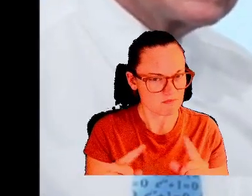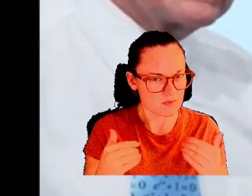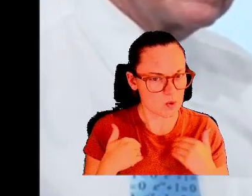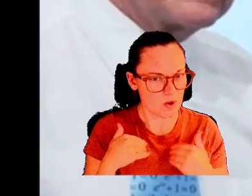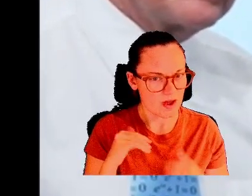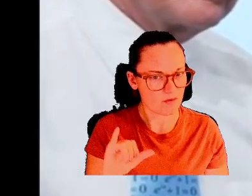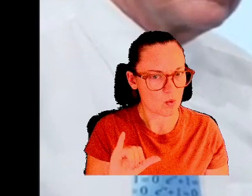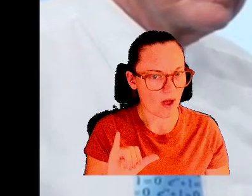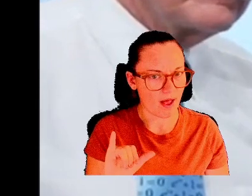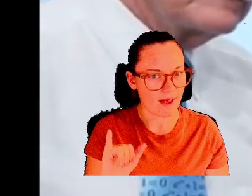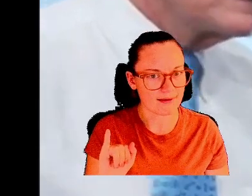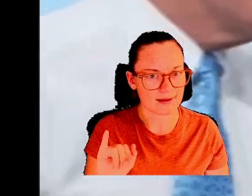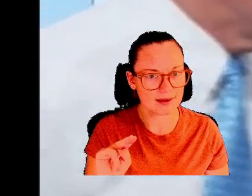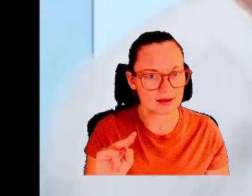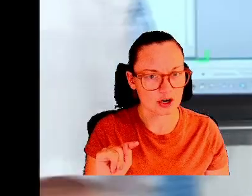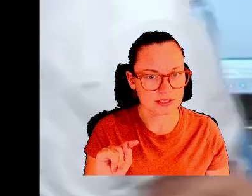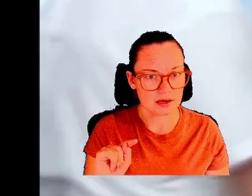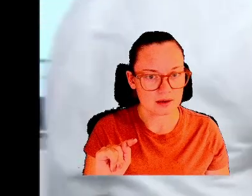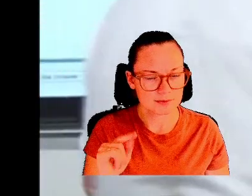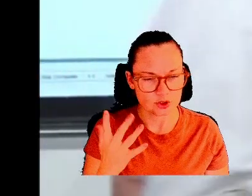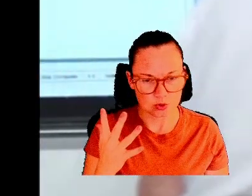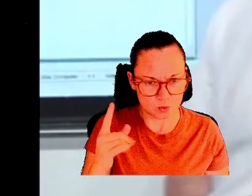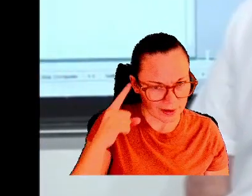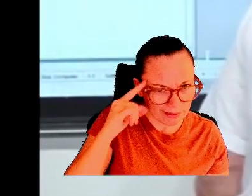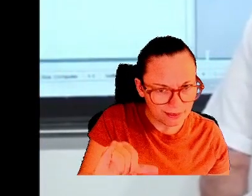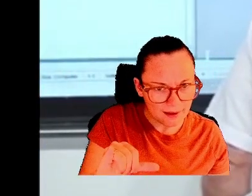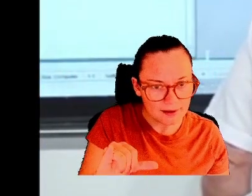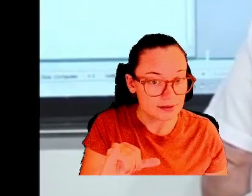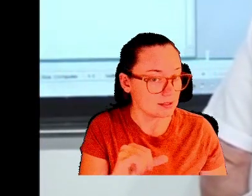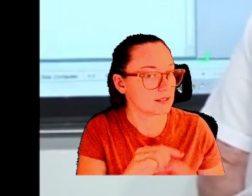number was? You subtract 5. Subtract 5.